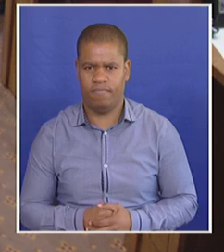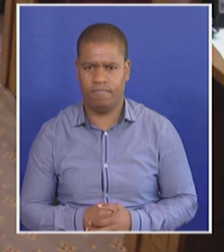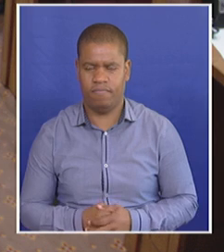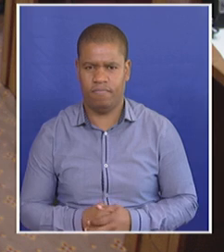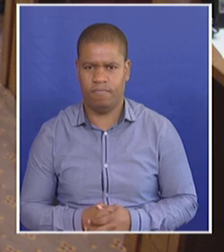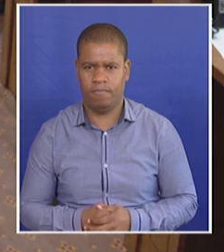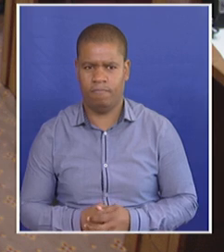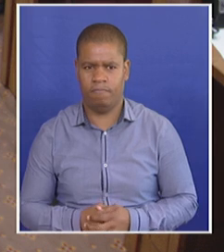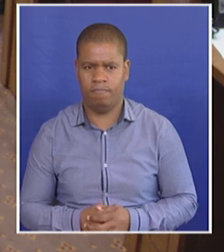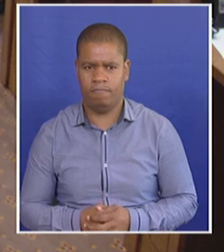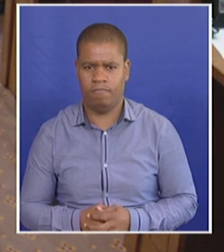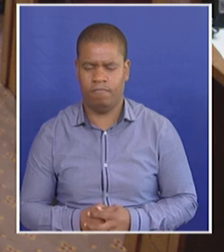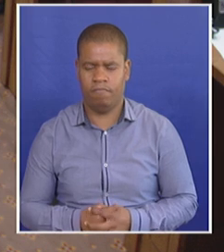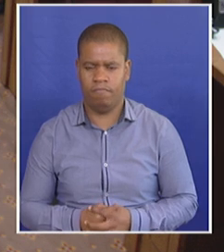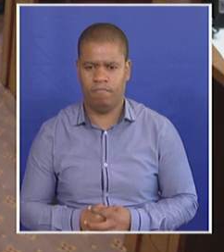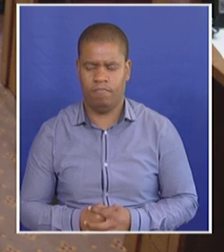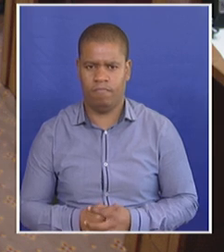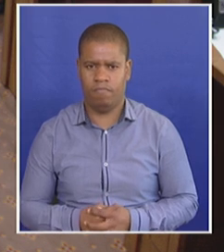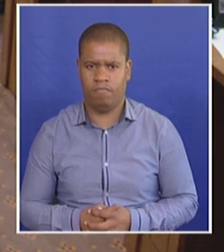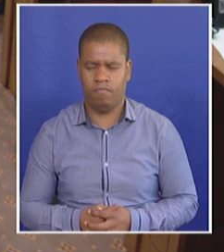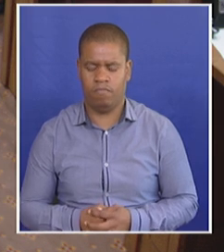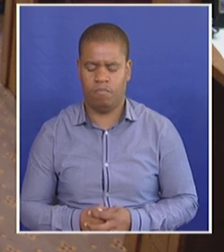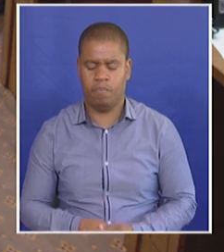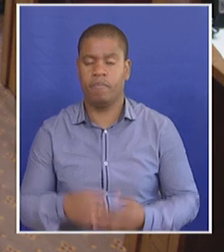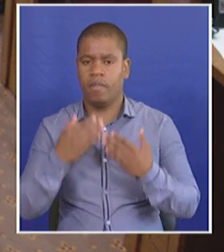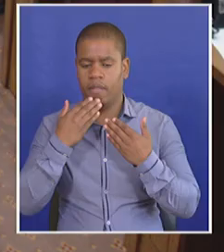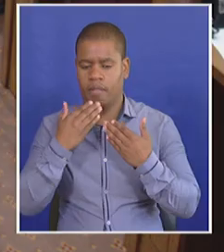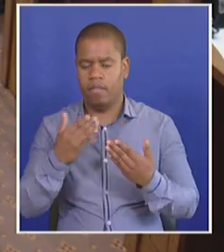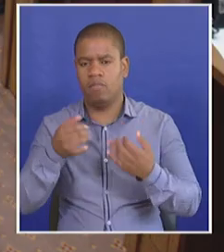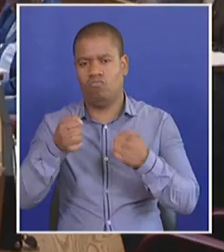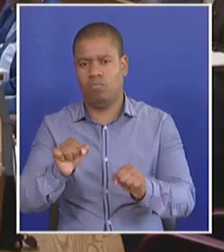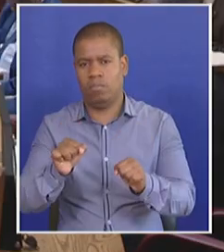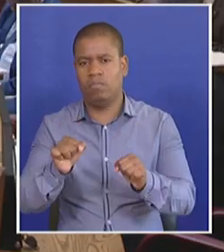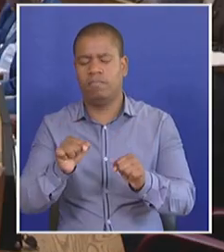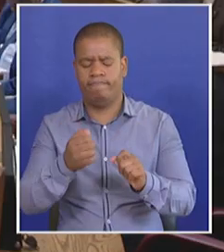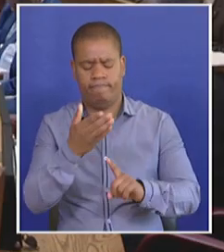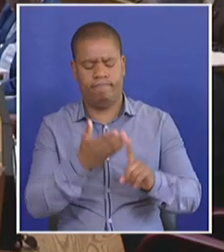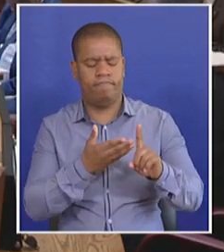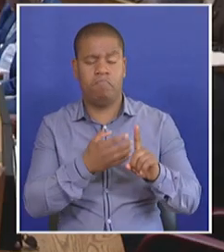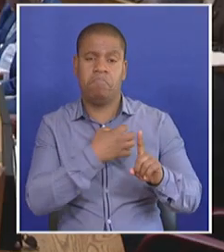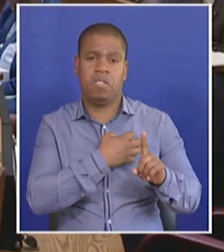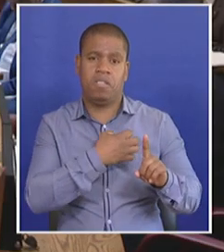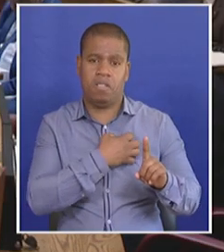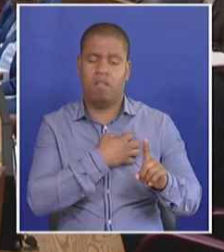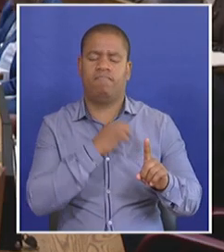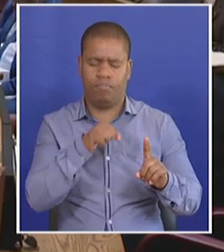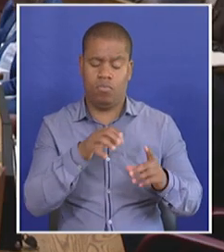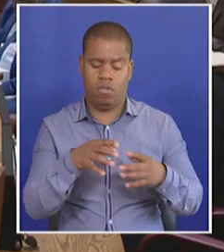Pushed it. Okay, there you are. Honorable Chairperson, thank you. The Minister did acknowledge